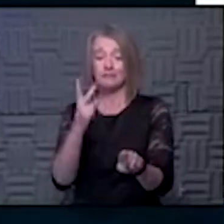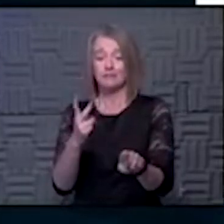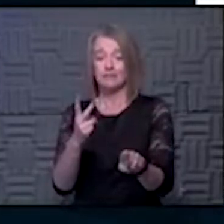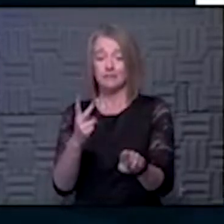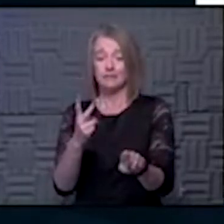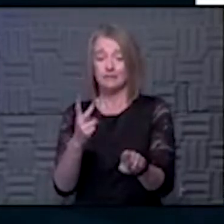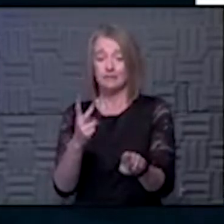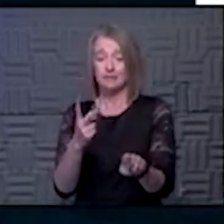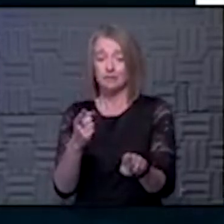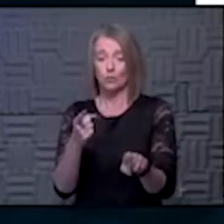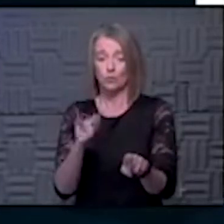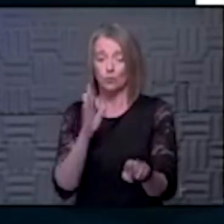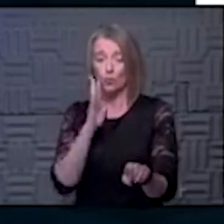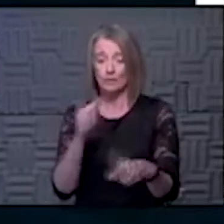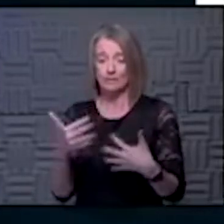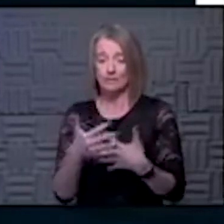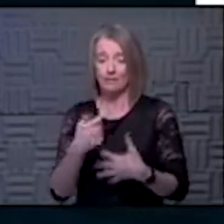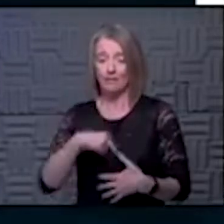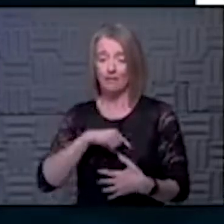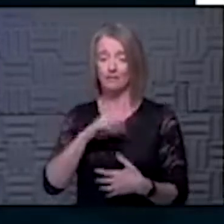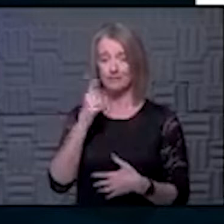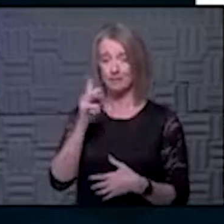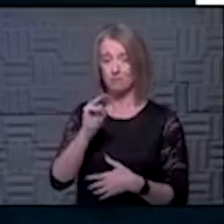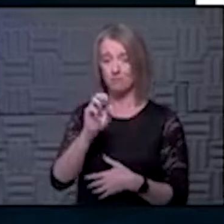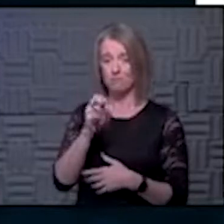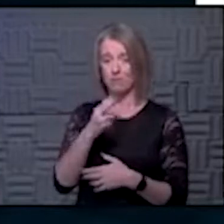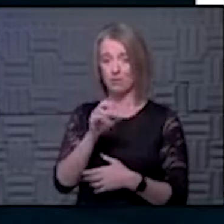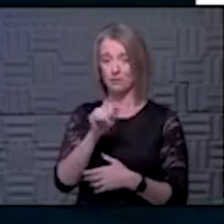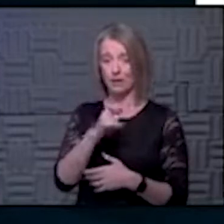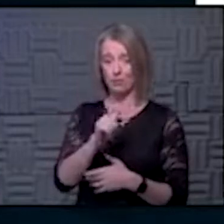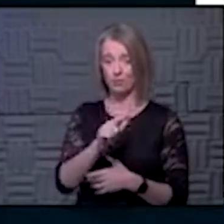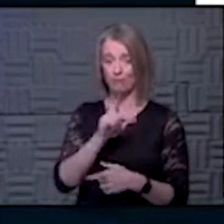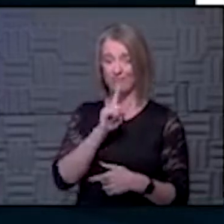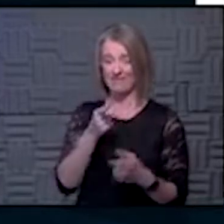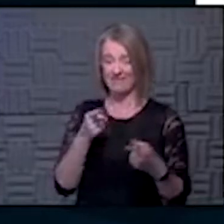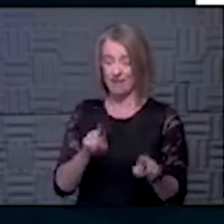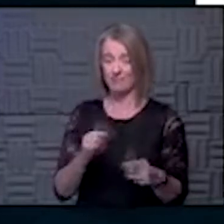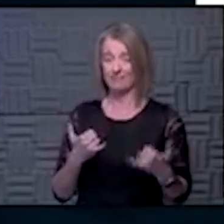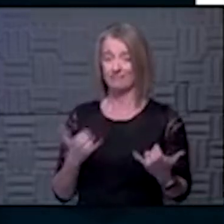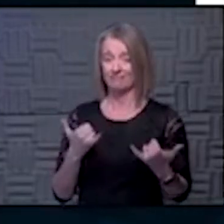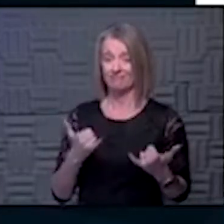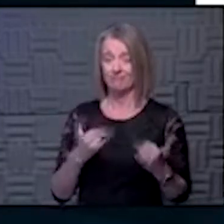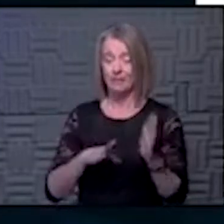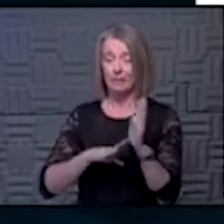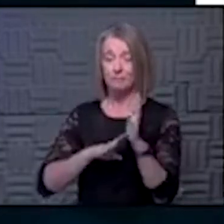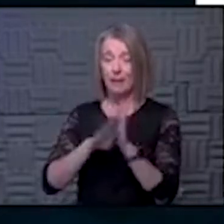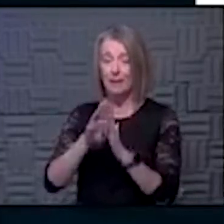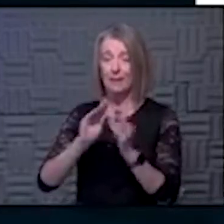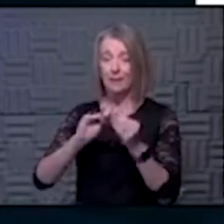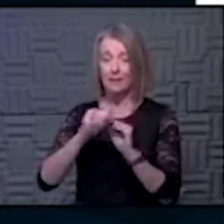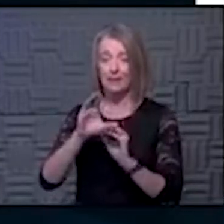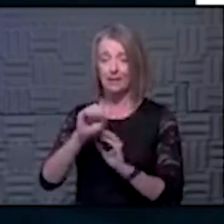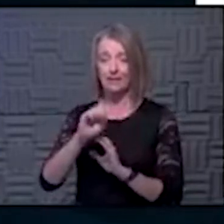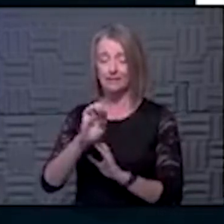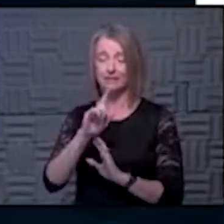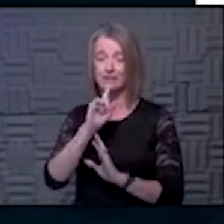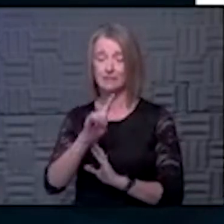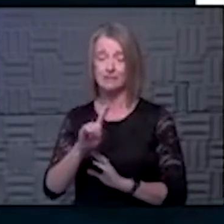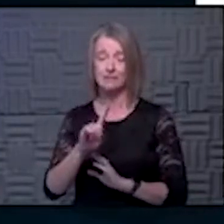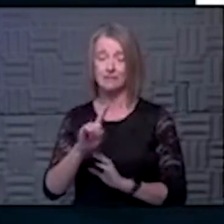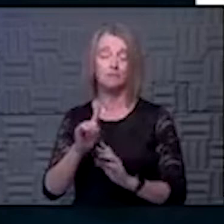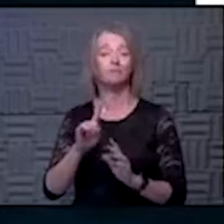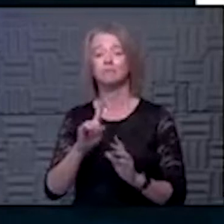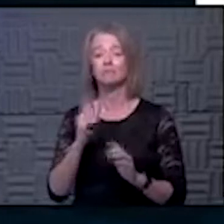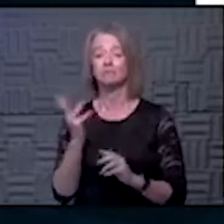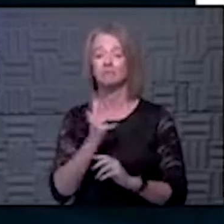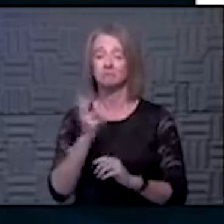if they happened, would scare us in March or April are happening now. A rapid increase in the number of cases, a near exponential growth